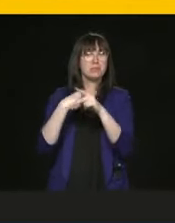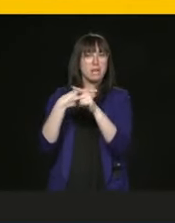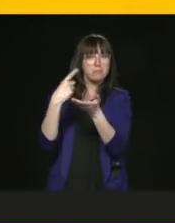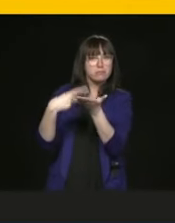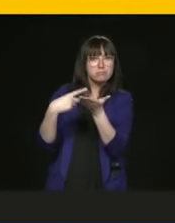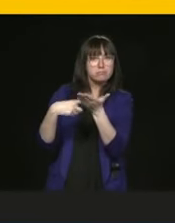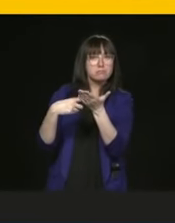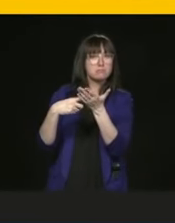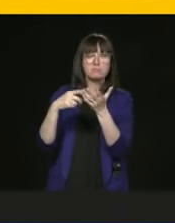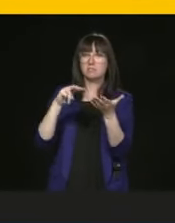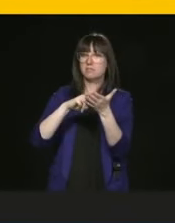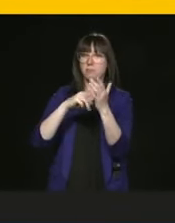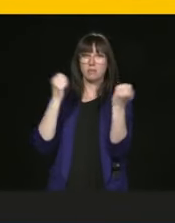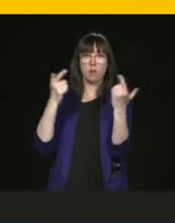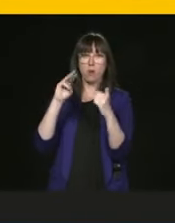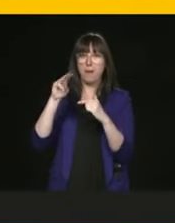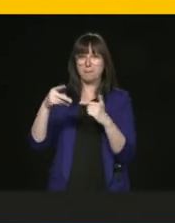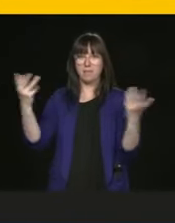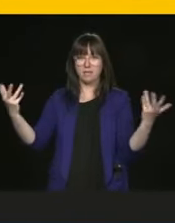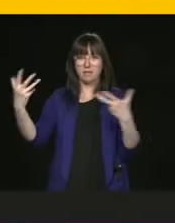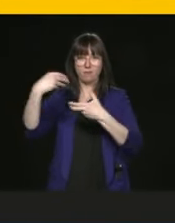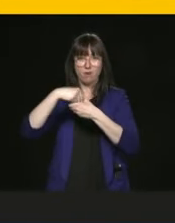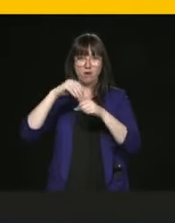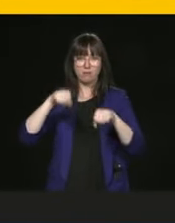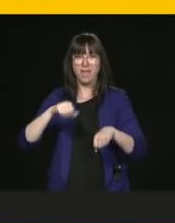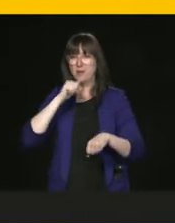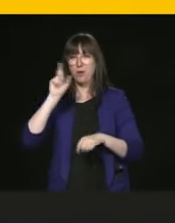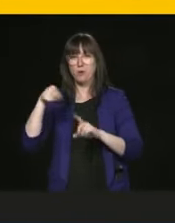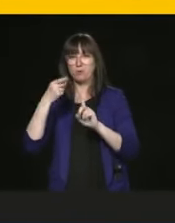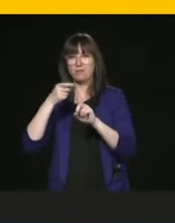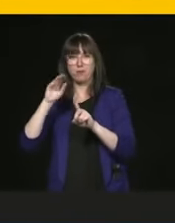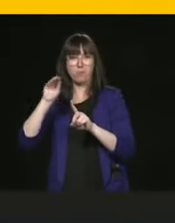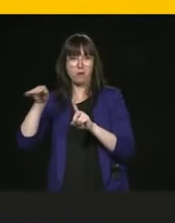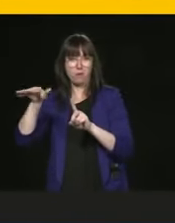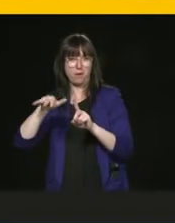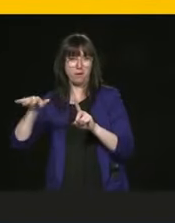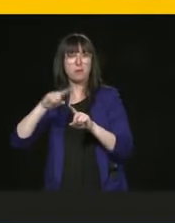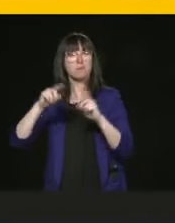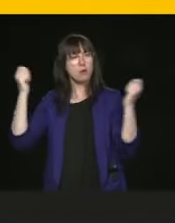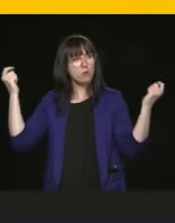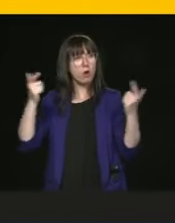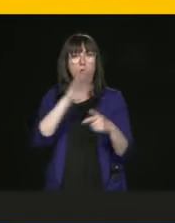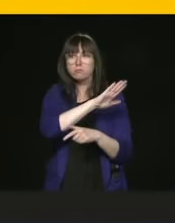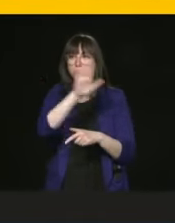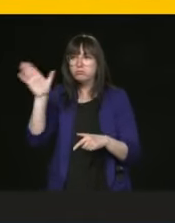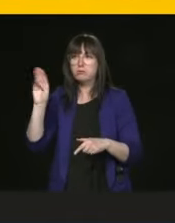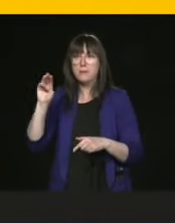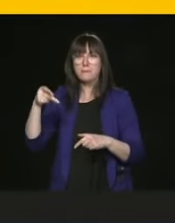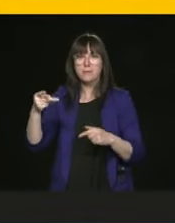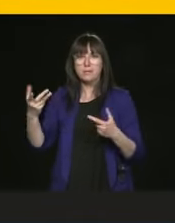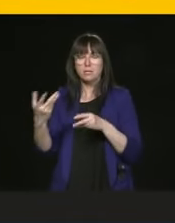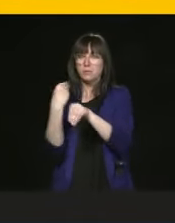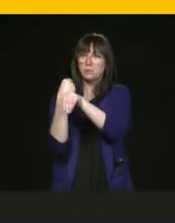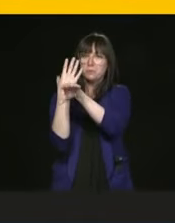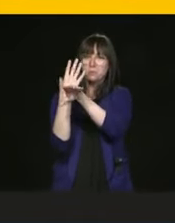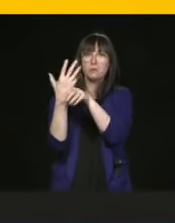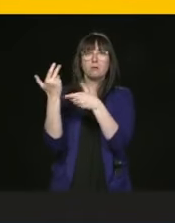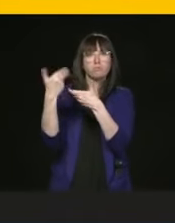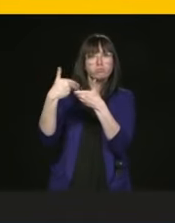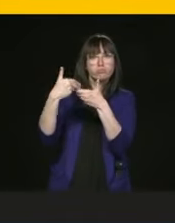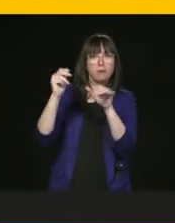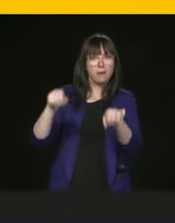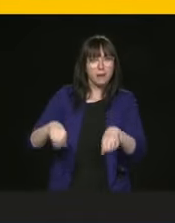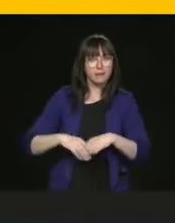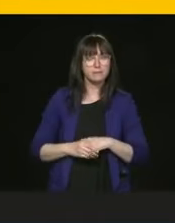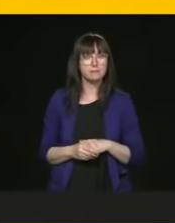from all around the country, not just from the National Capital Region, being able to participate. There